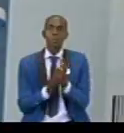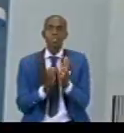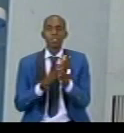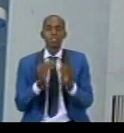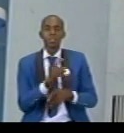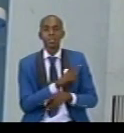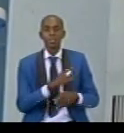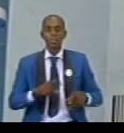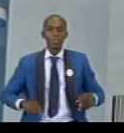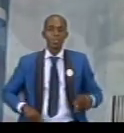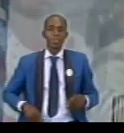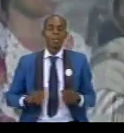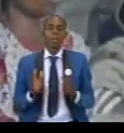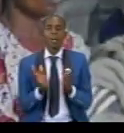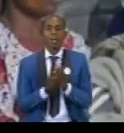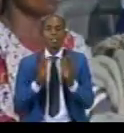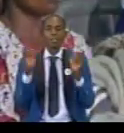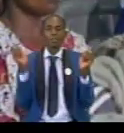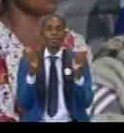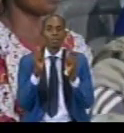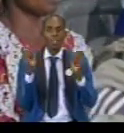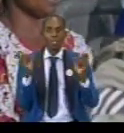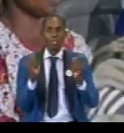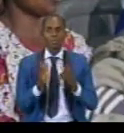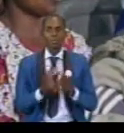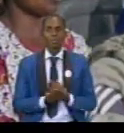Praise the Lord.